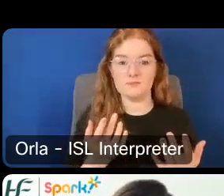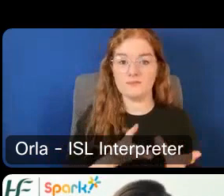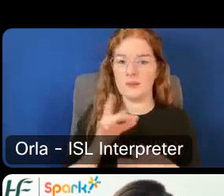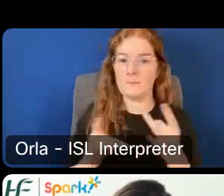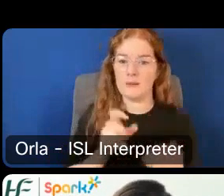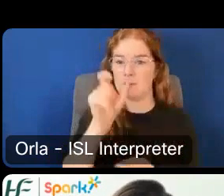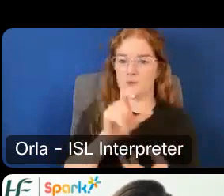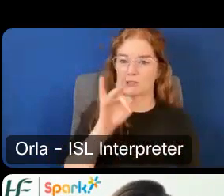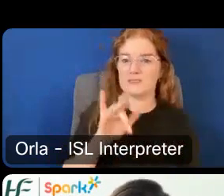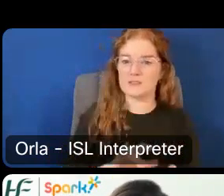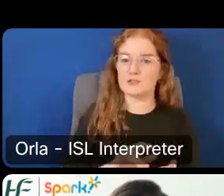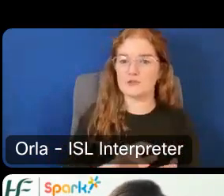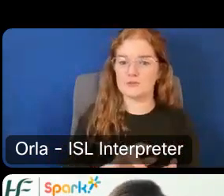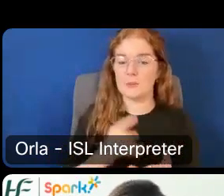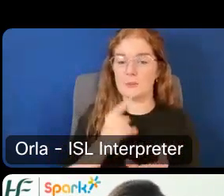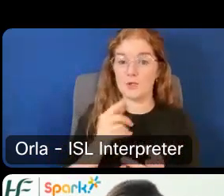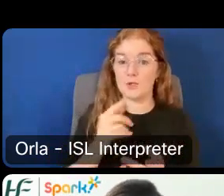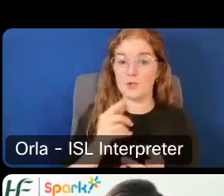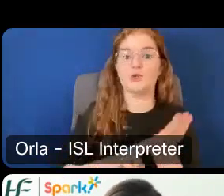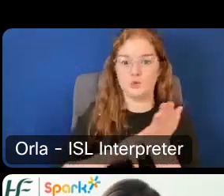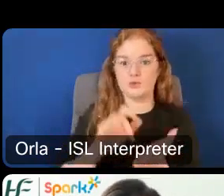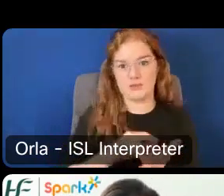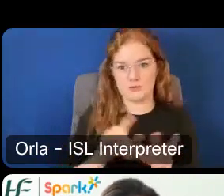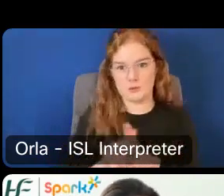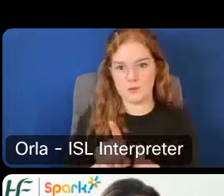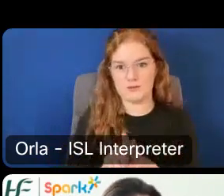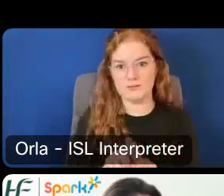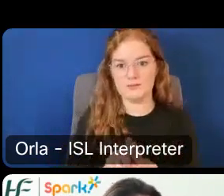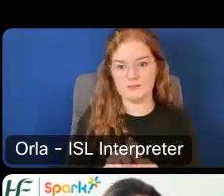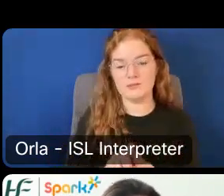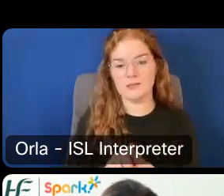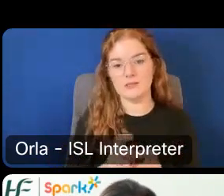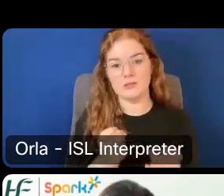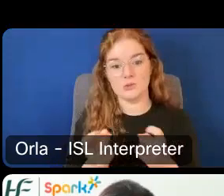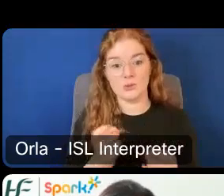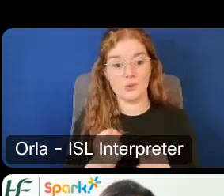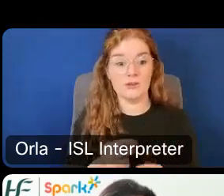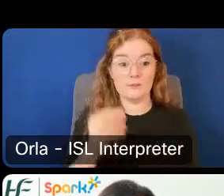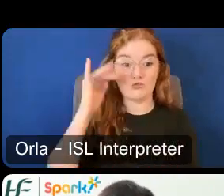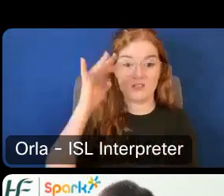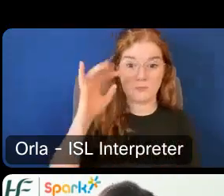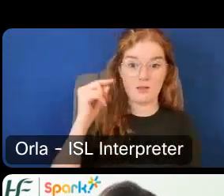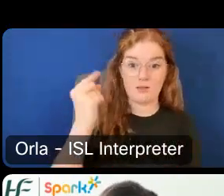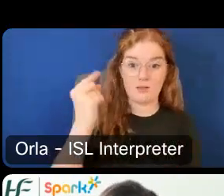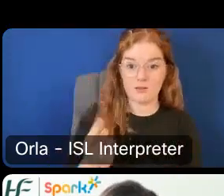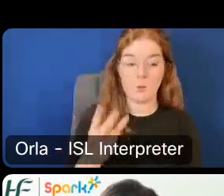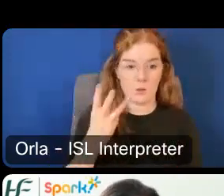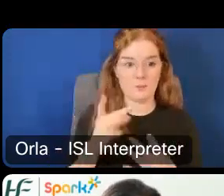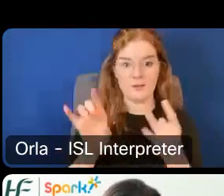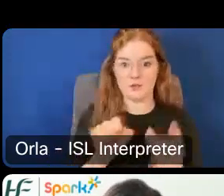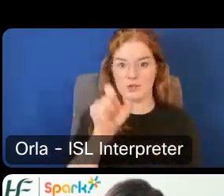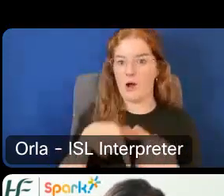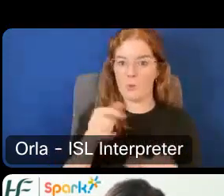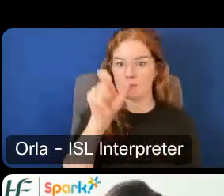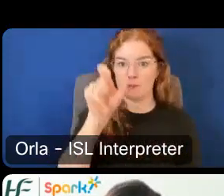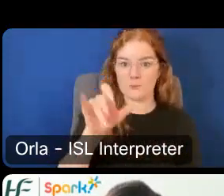person-centered, but user-centered in particular. So the principle one is that we will put people first. We will